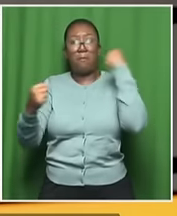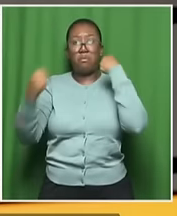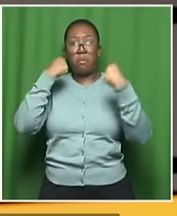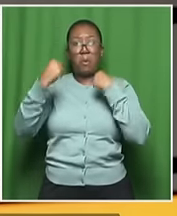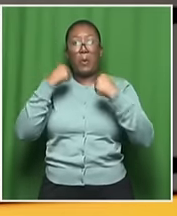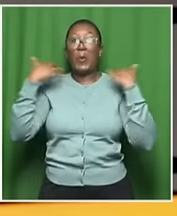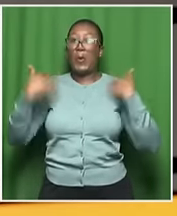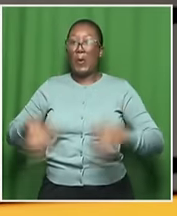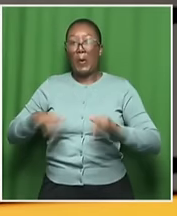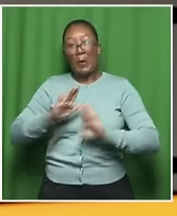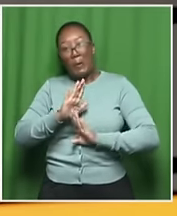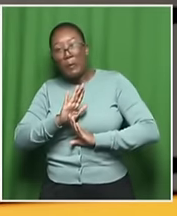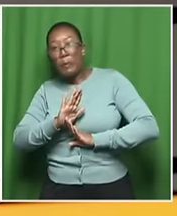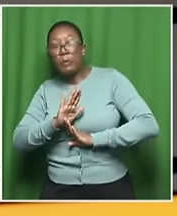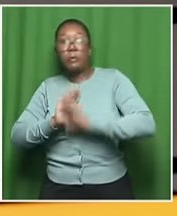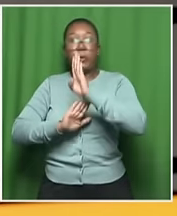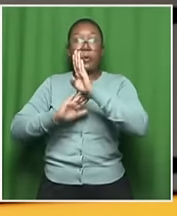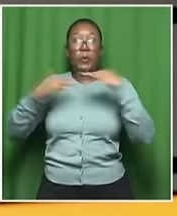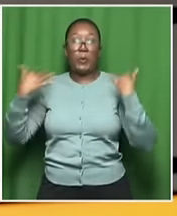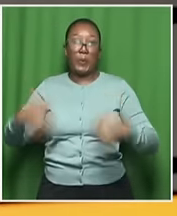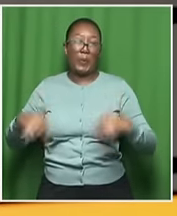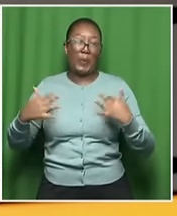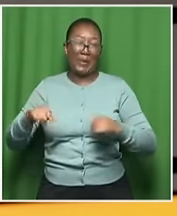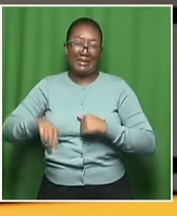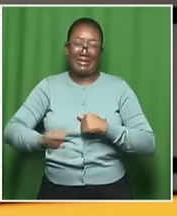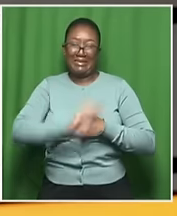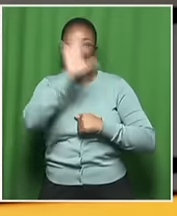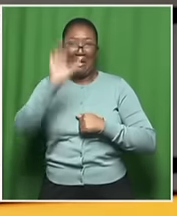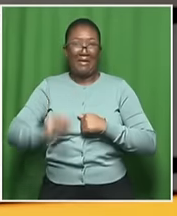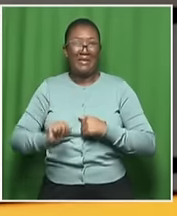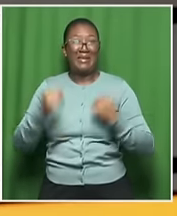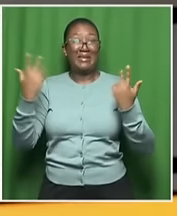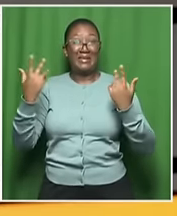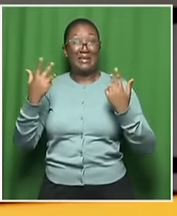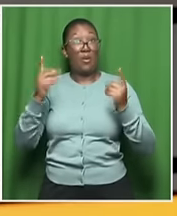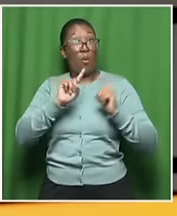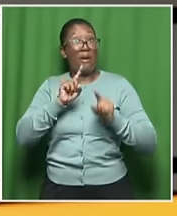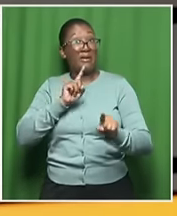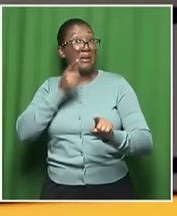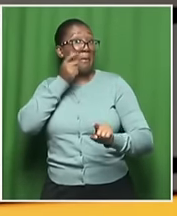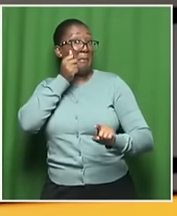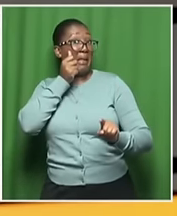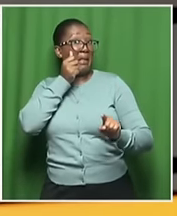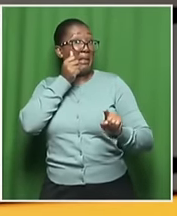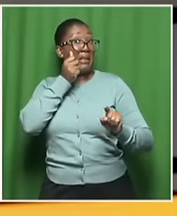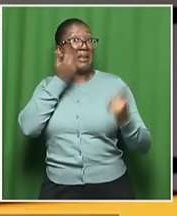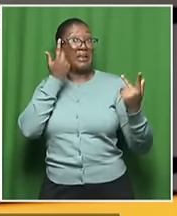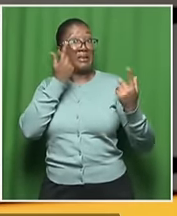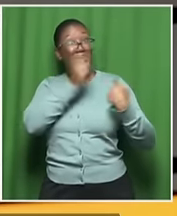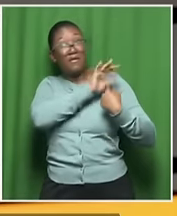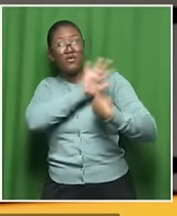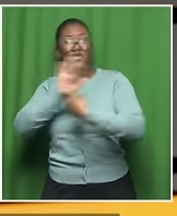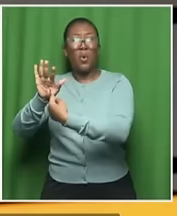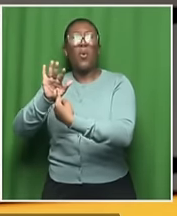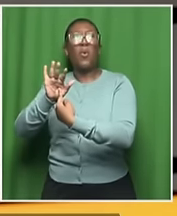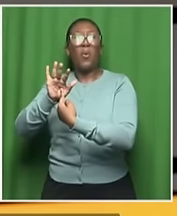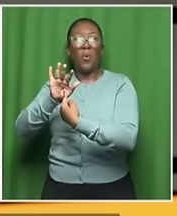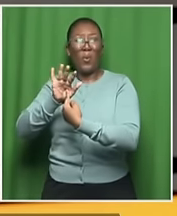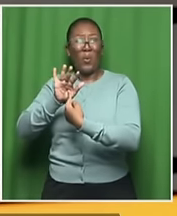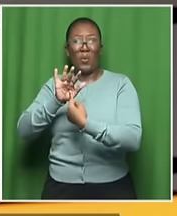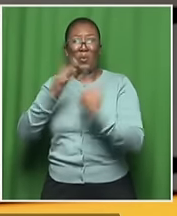problem. What example do the men set in South Africa when we talk